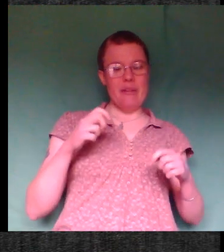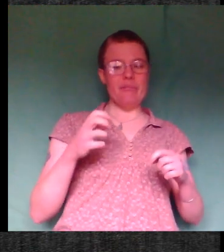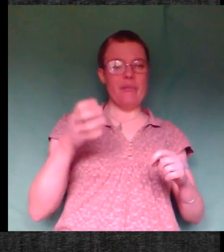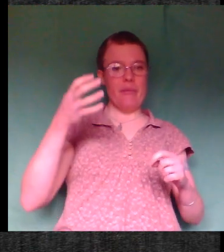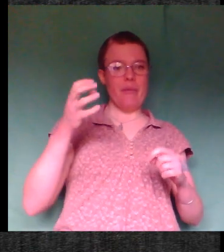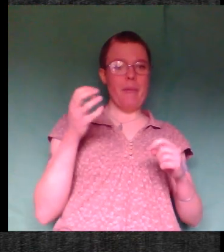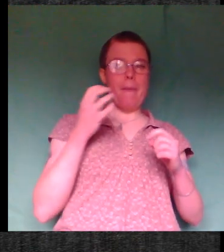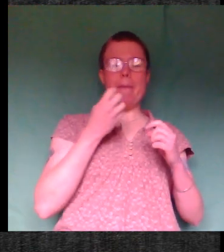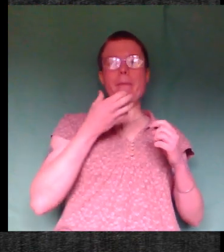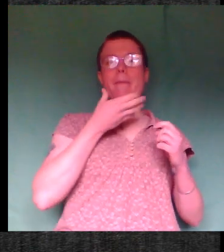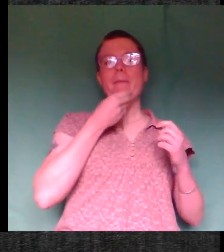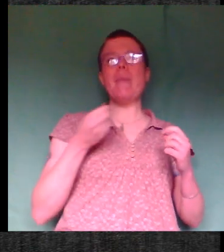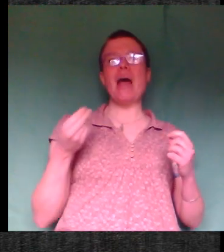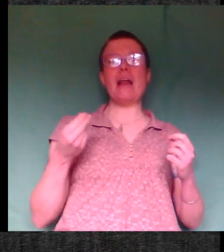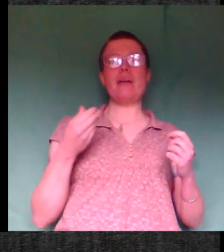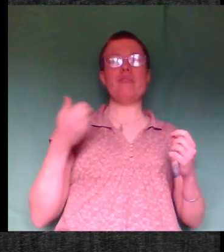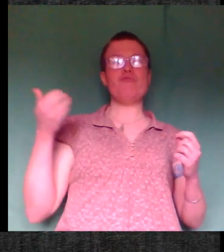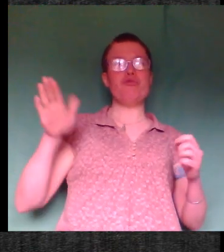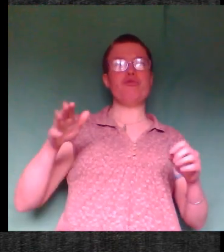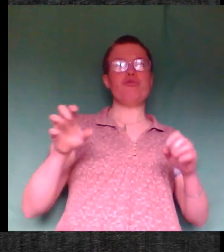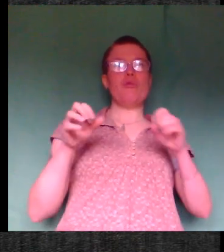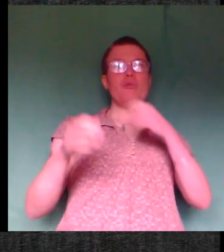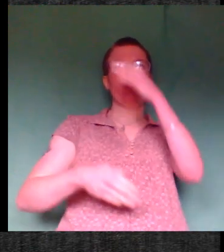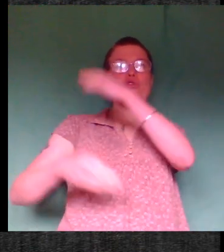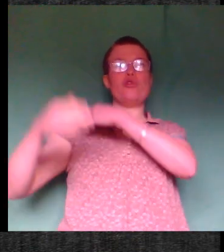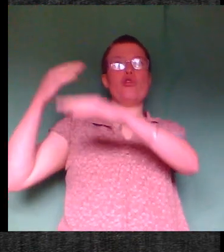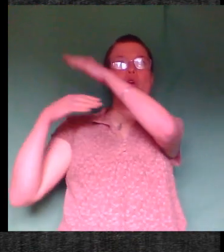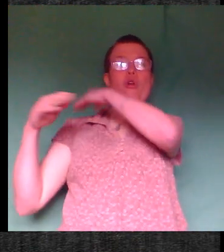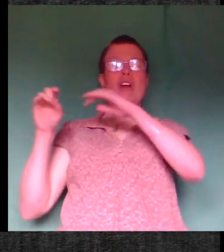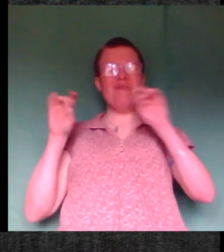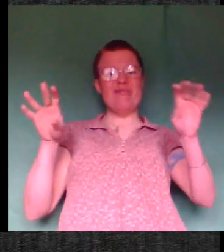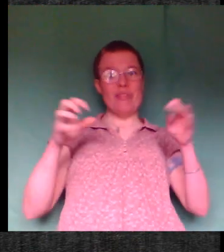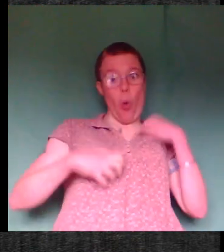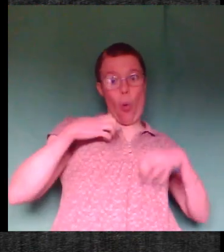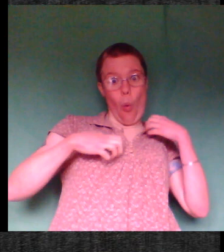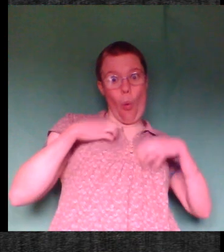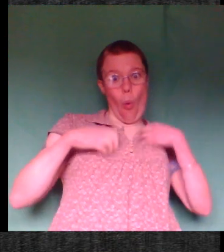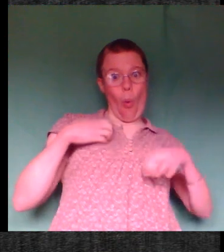legend. But first, let me explain about your Soliton radar system.